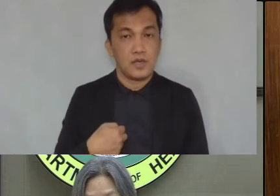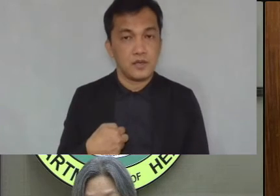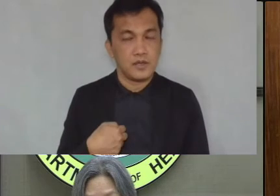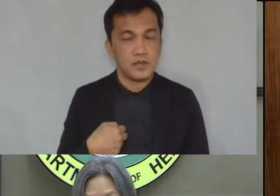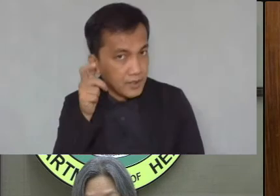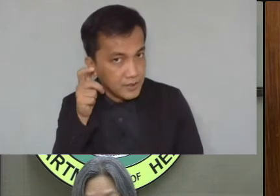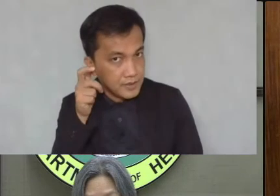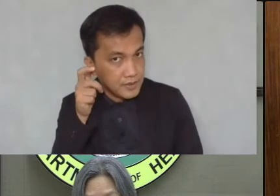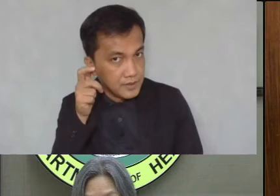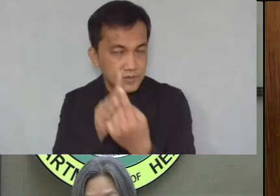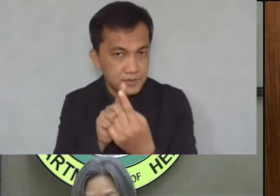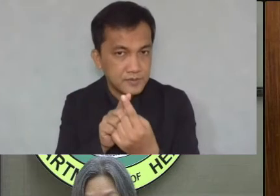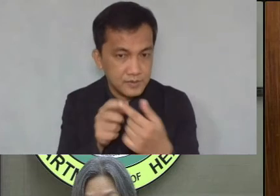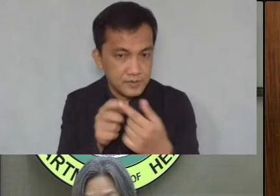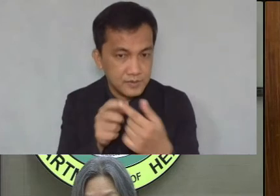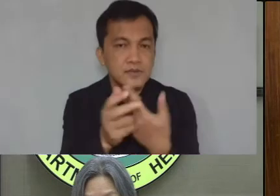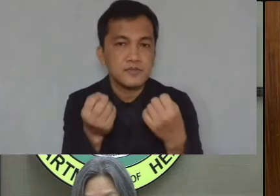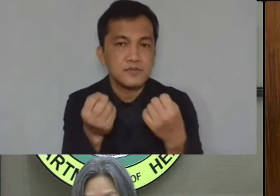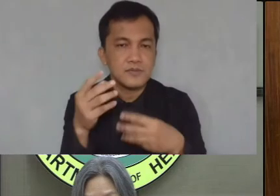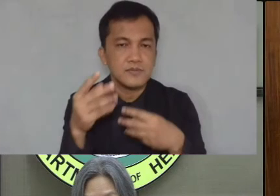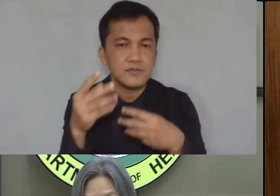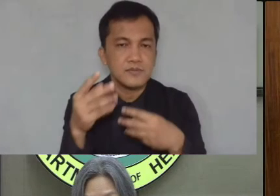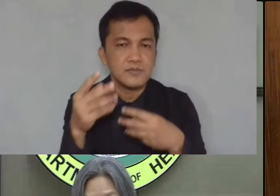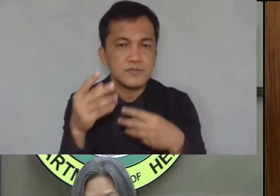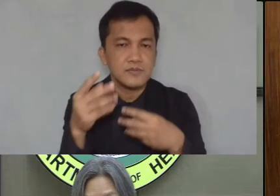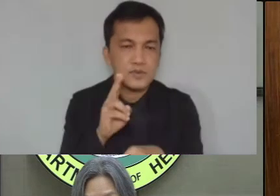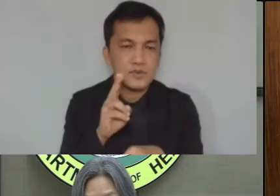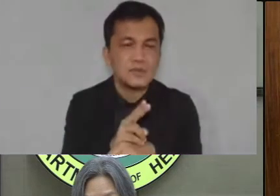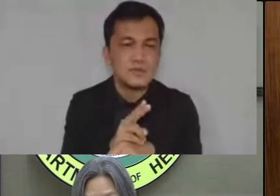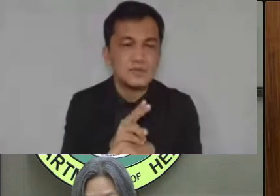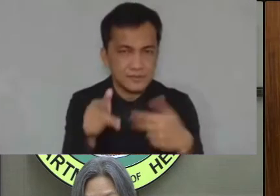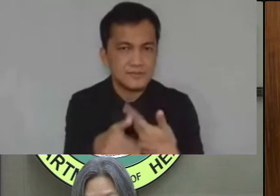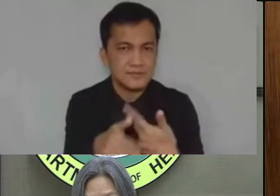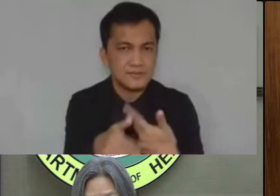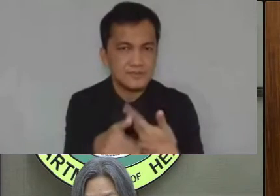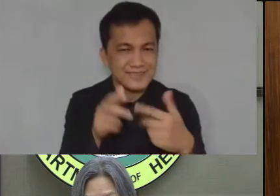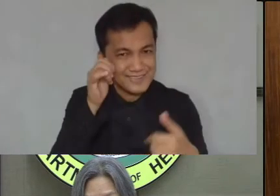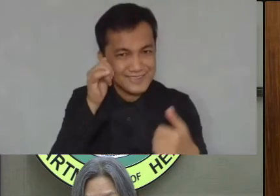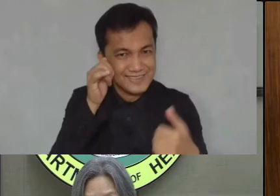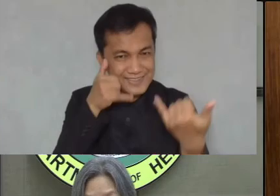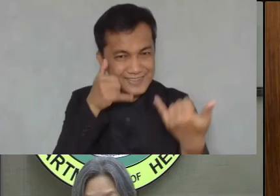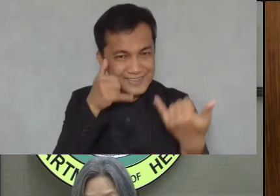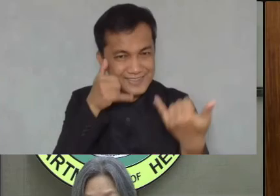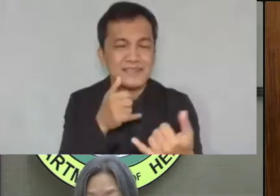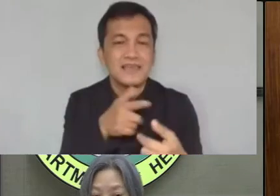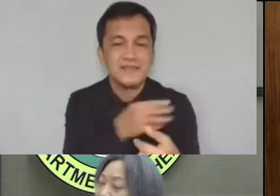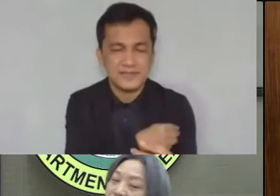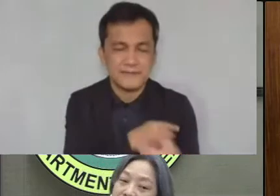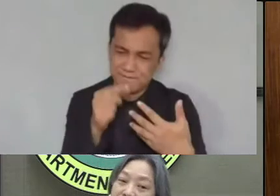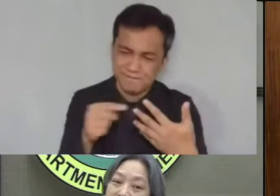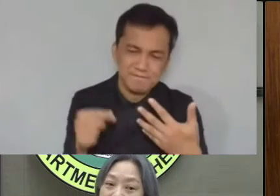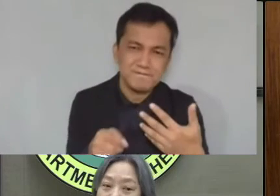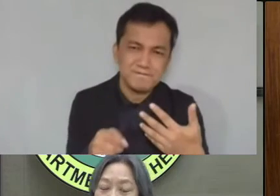UP Manila. And I've heard and I've read from the chat that so many people have been using telemed. I think there was someone who said